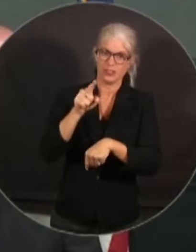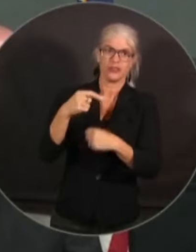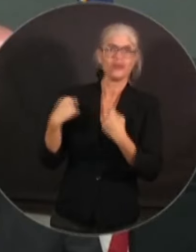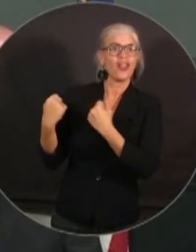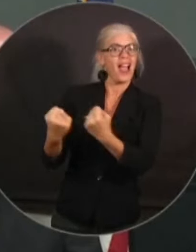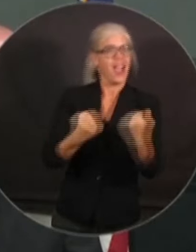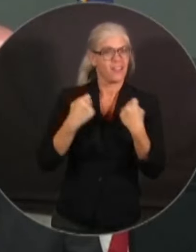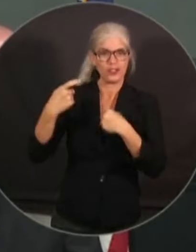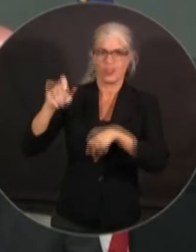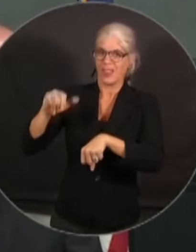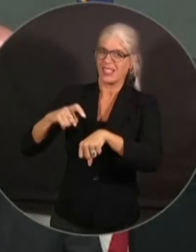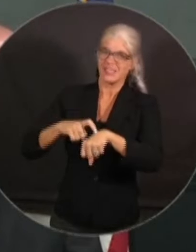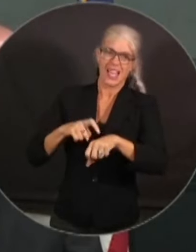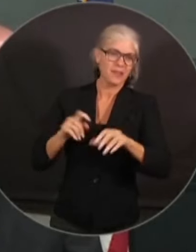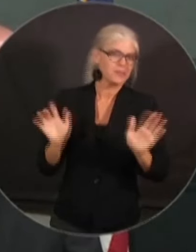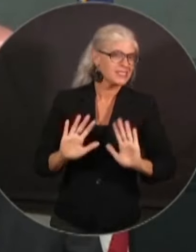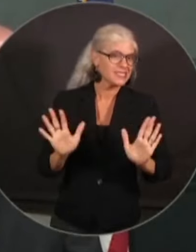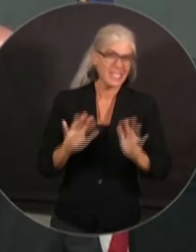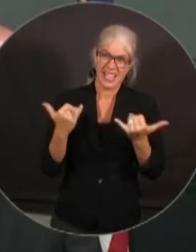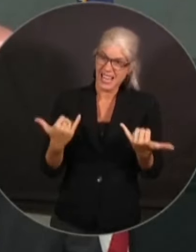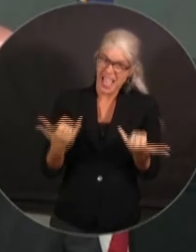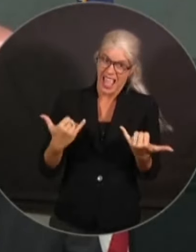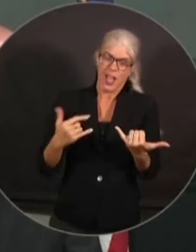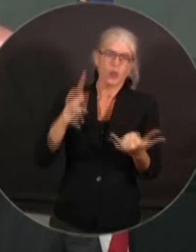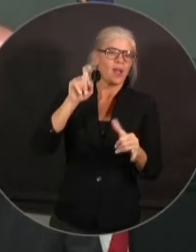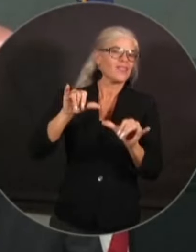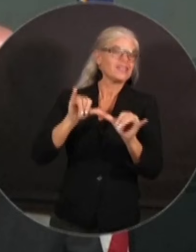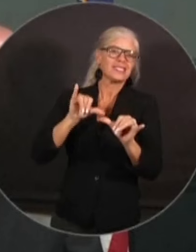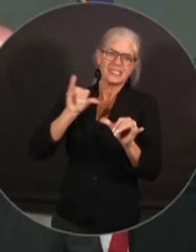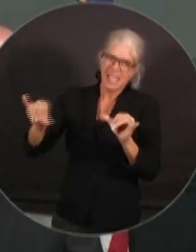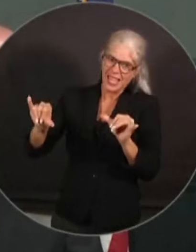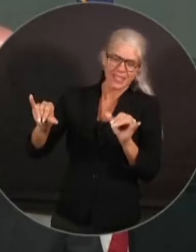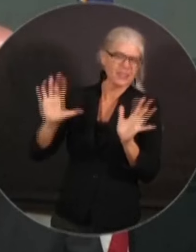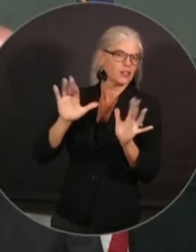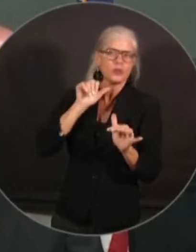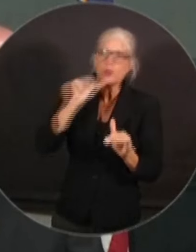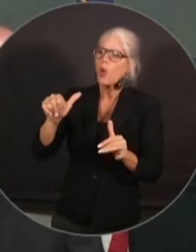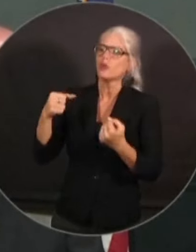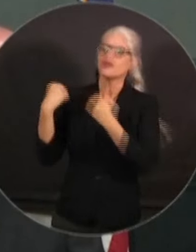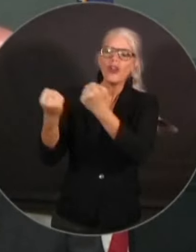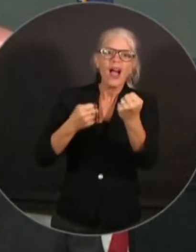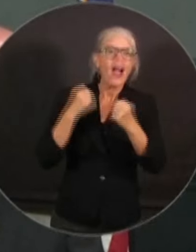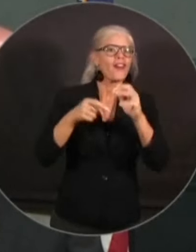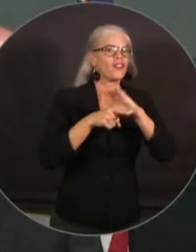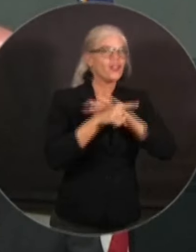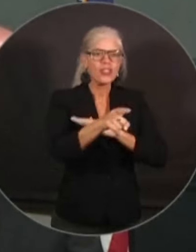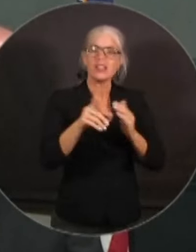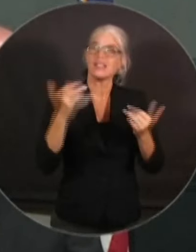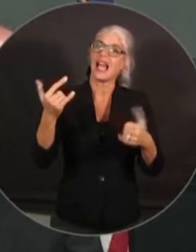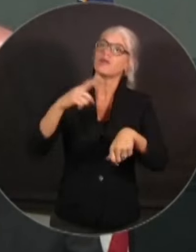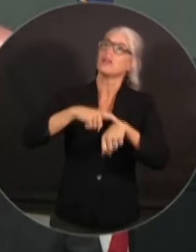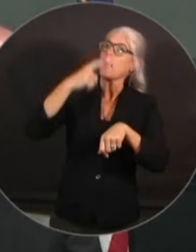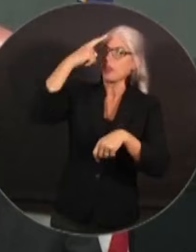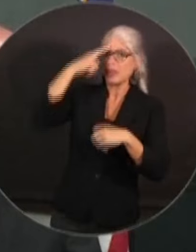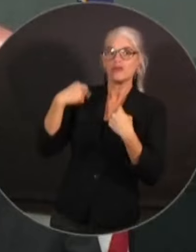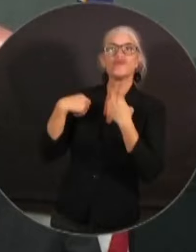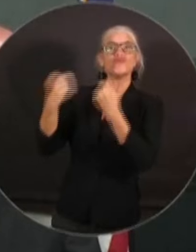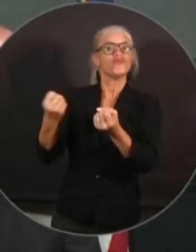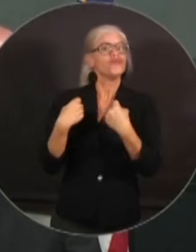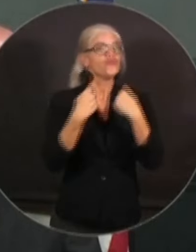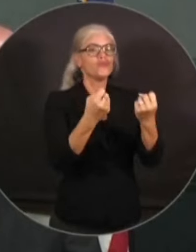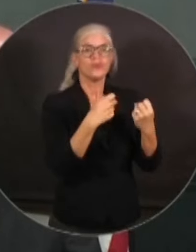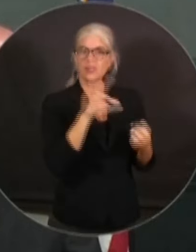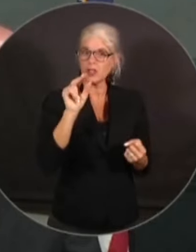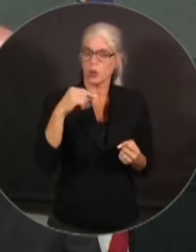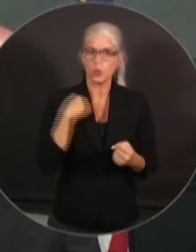you need to be right now just hunkering down. Now is not the time to be going out. Not only are we seeing it